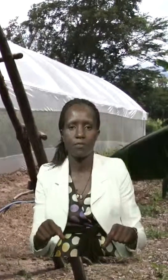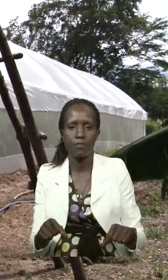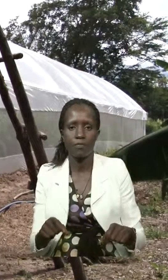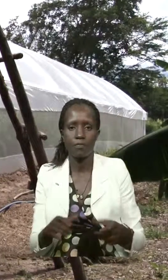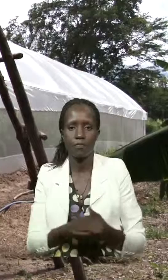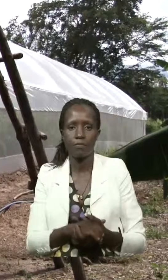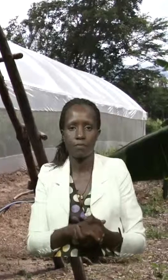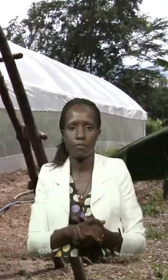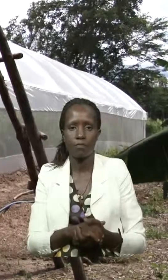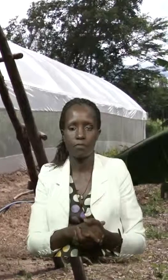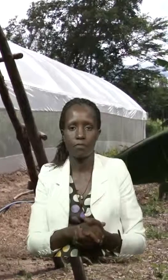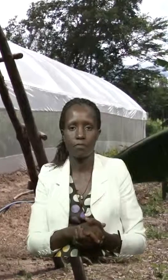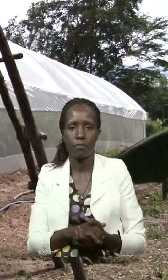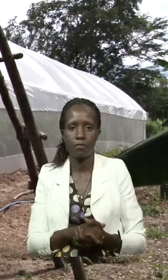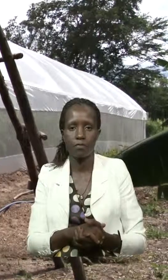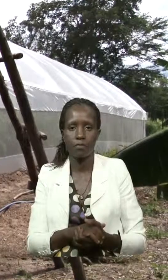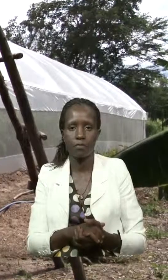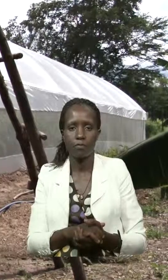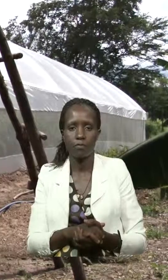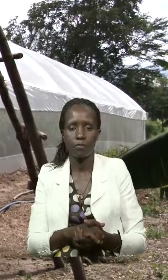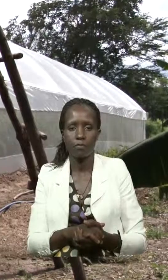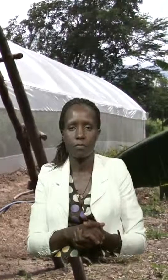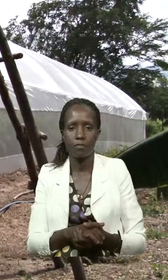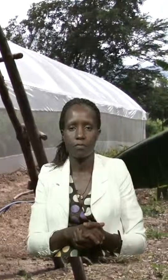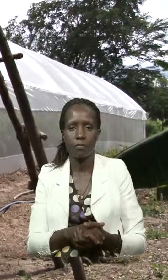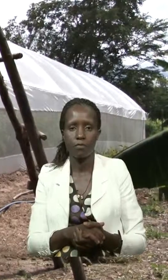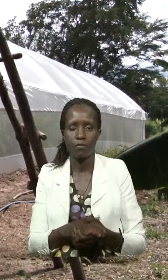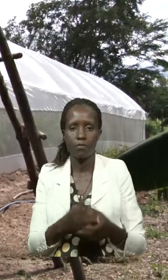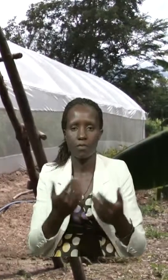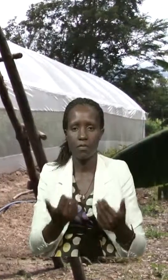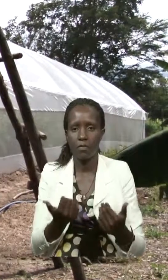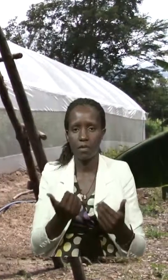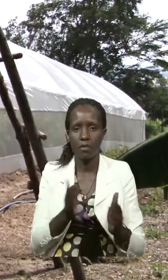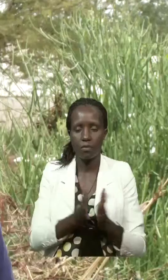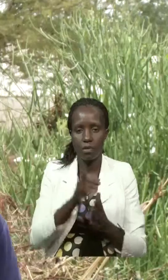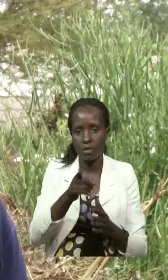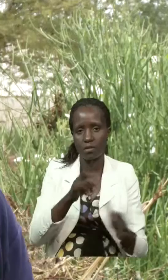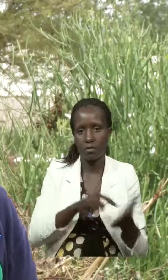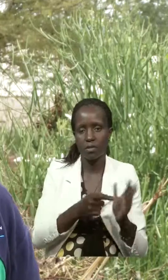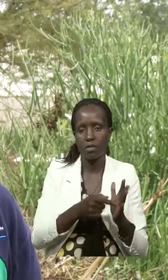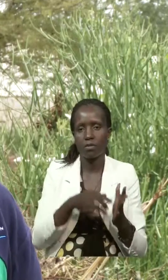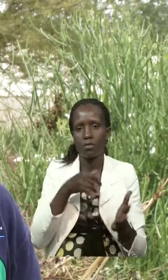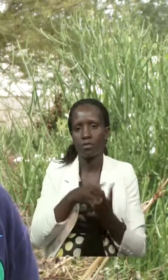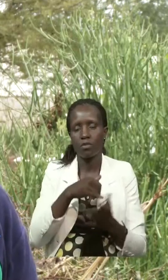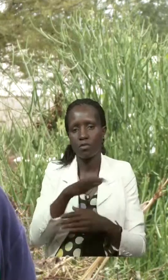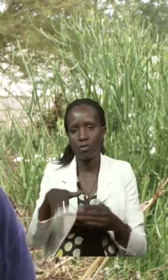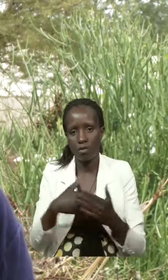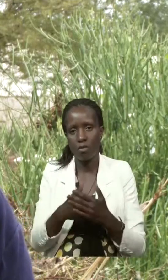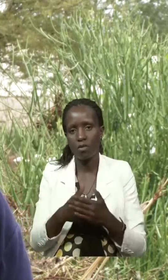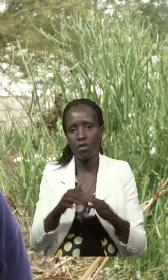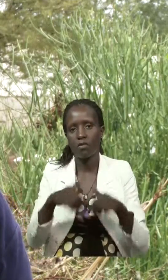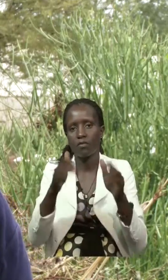provided within the package. Come to the implementation of the project, we involve all